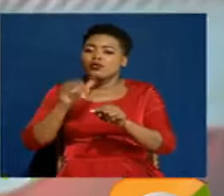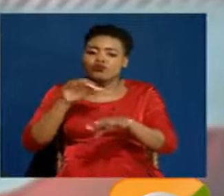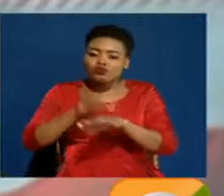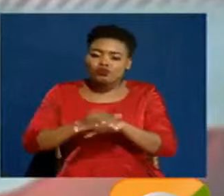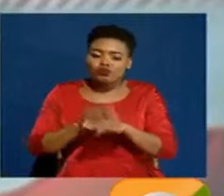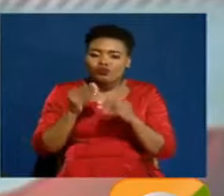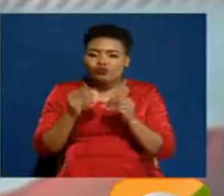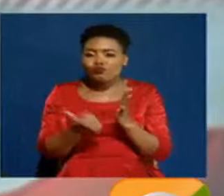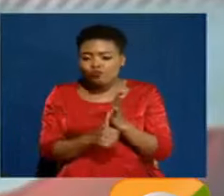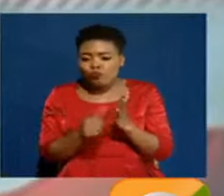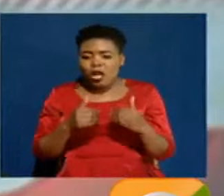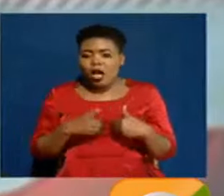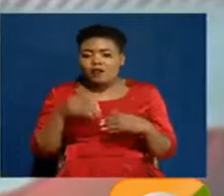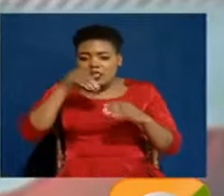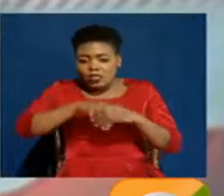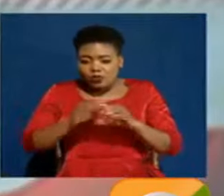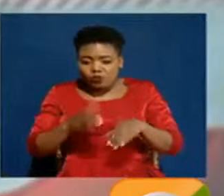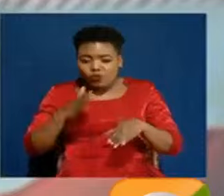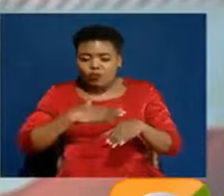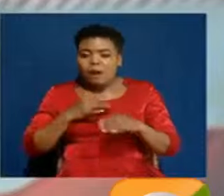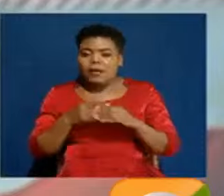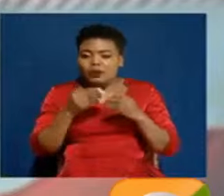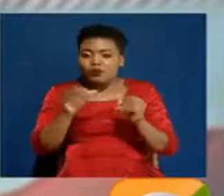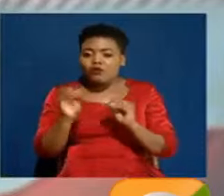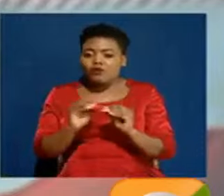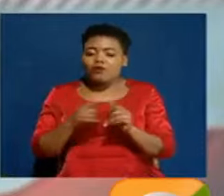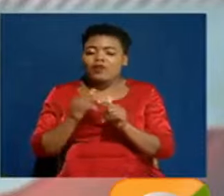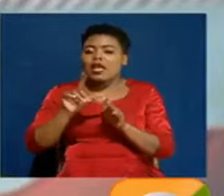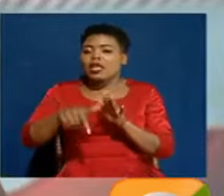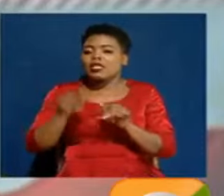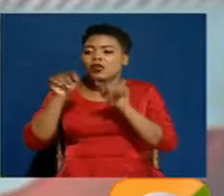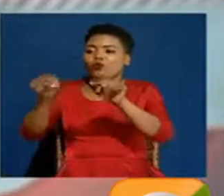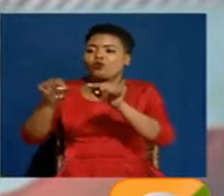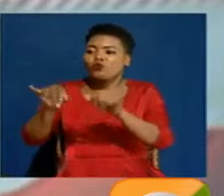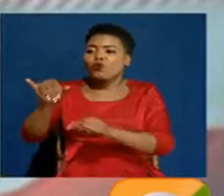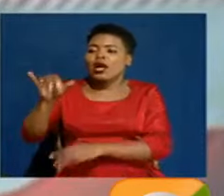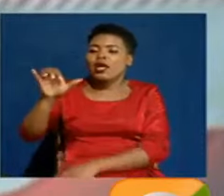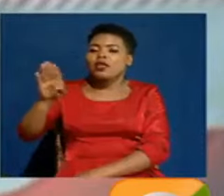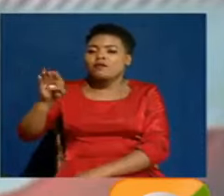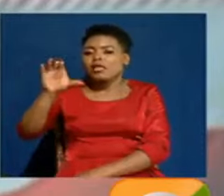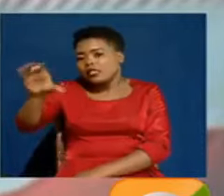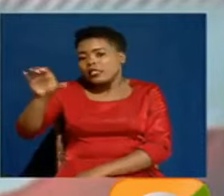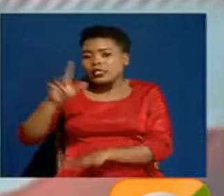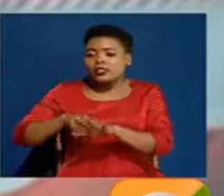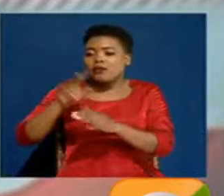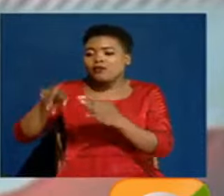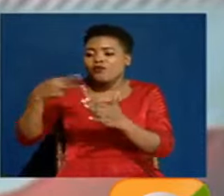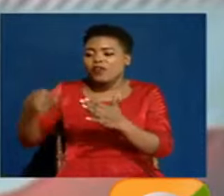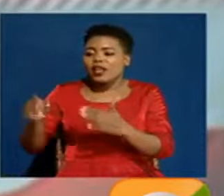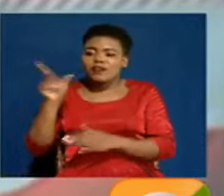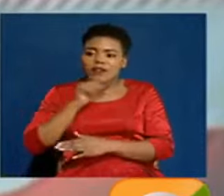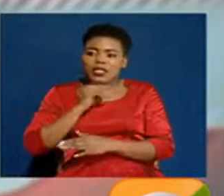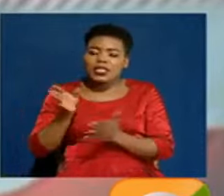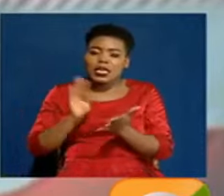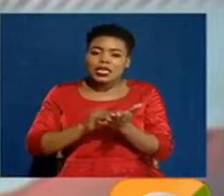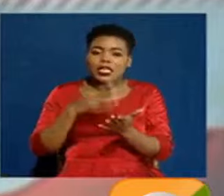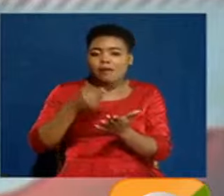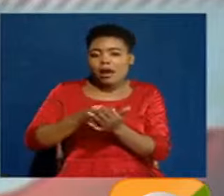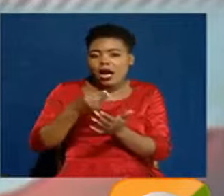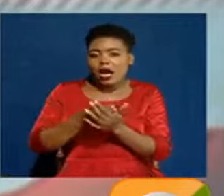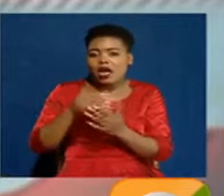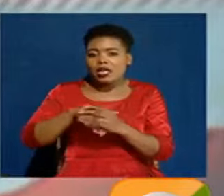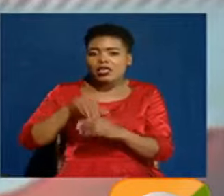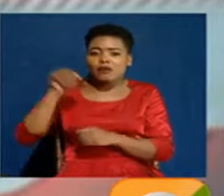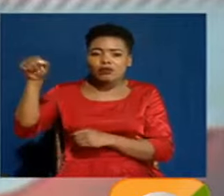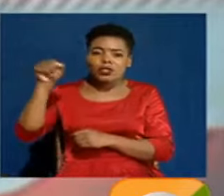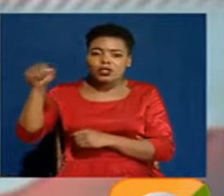If it's first past the post, mm-hmm. combined with our poor culture, our patriarchy, our money domineering politics,